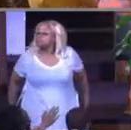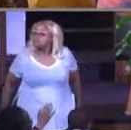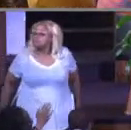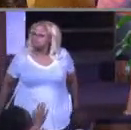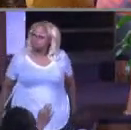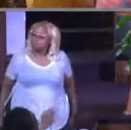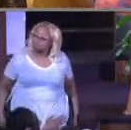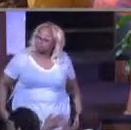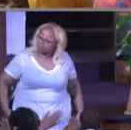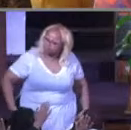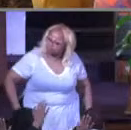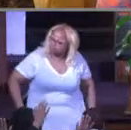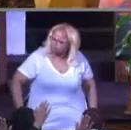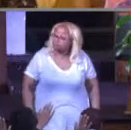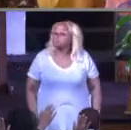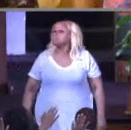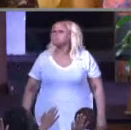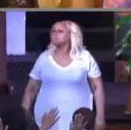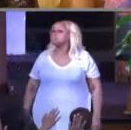Oh!